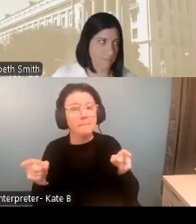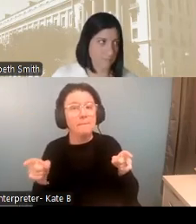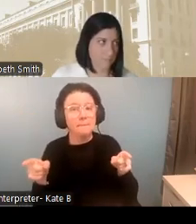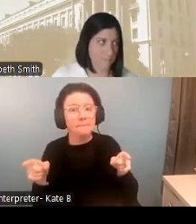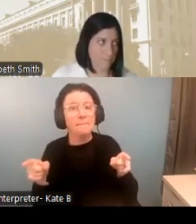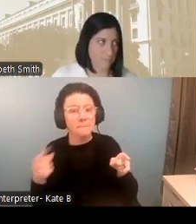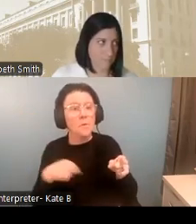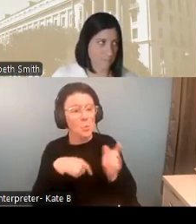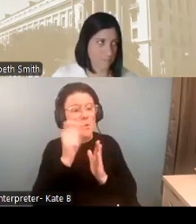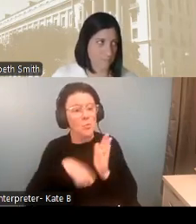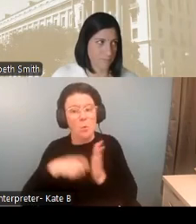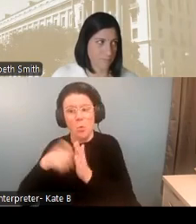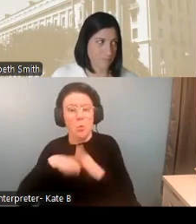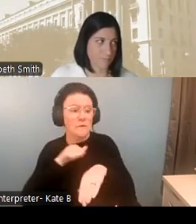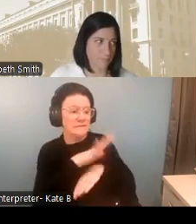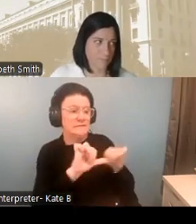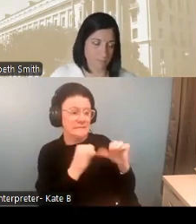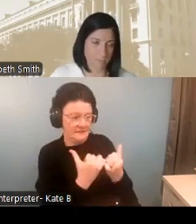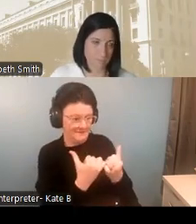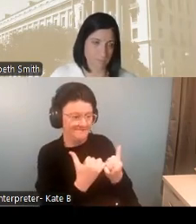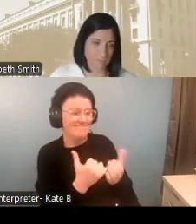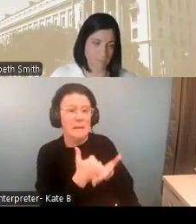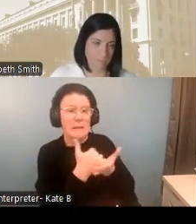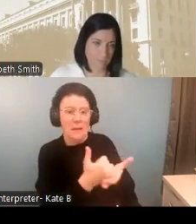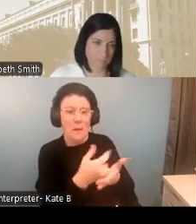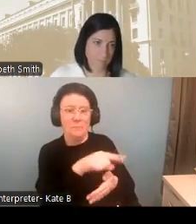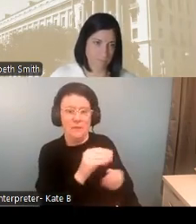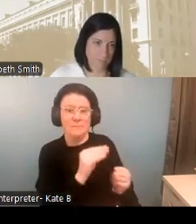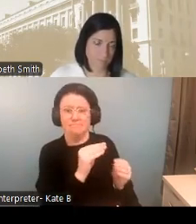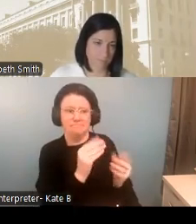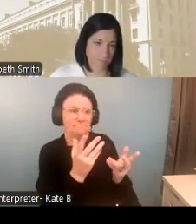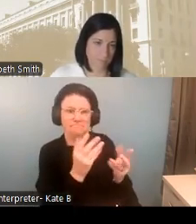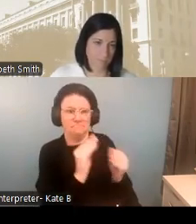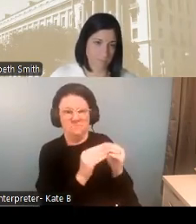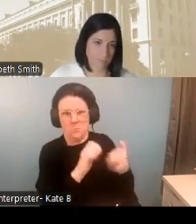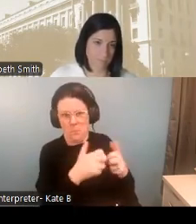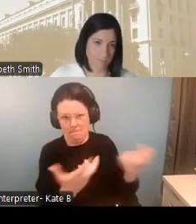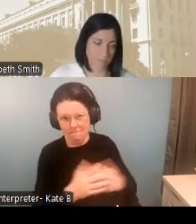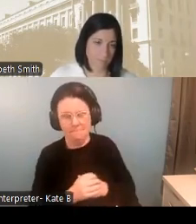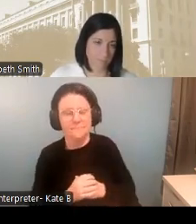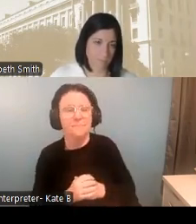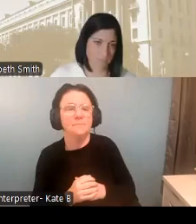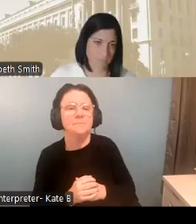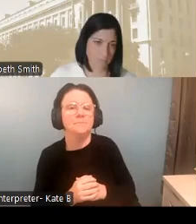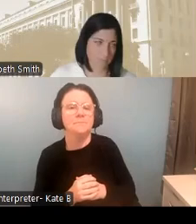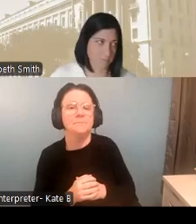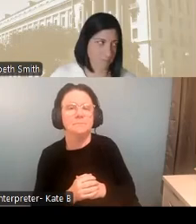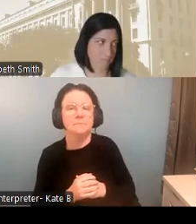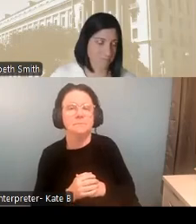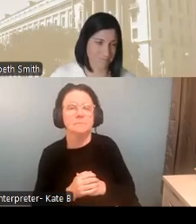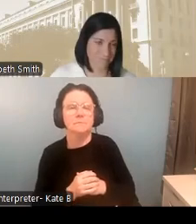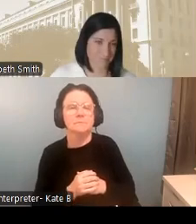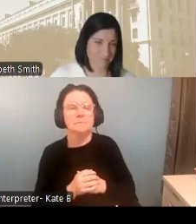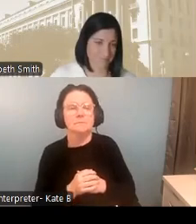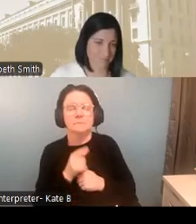written to the awarding agency to assist with the award recipient. I'm going to go over a little bit of the types of